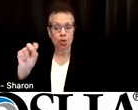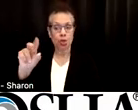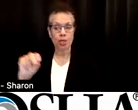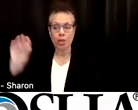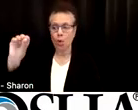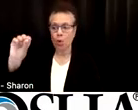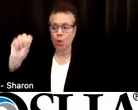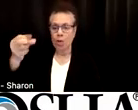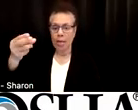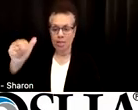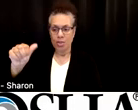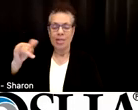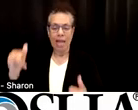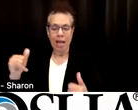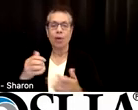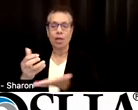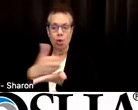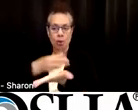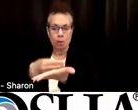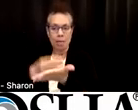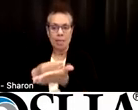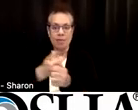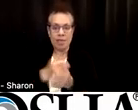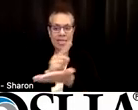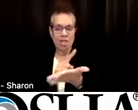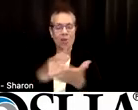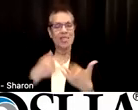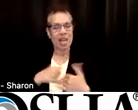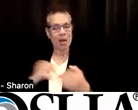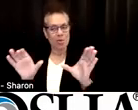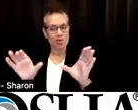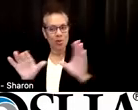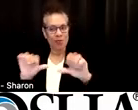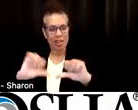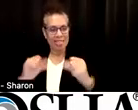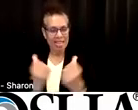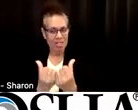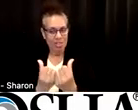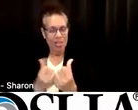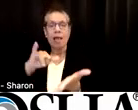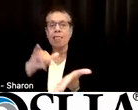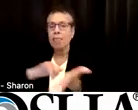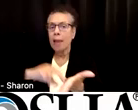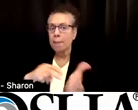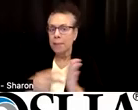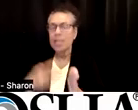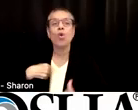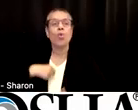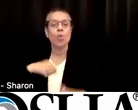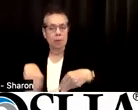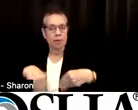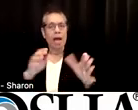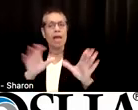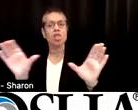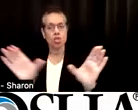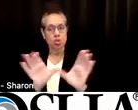joined Wage and Hour, and we are now a certifying agency. And basically that just means that we will provide a